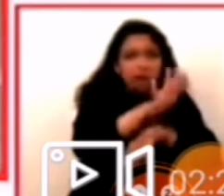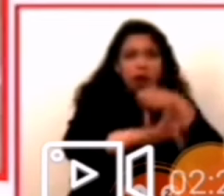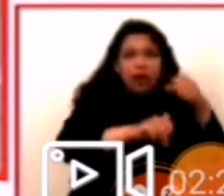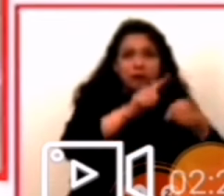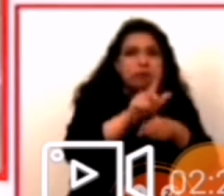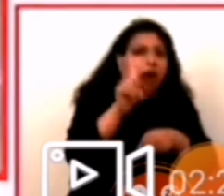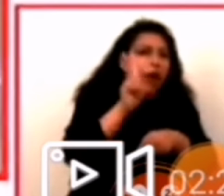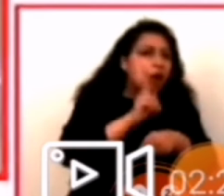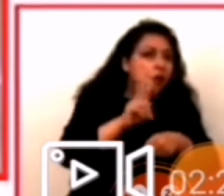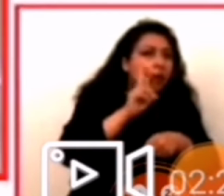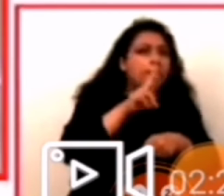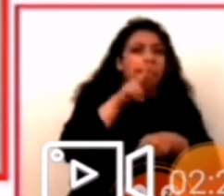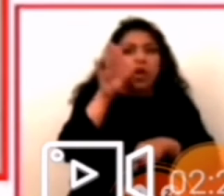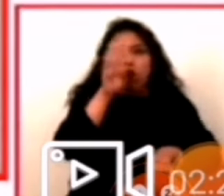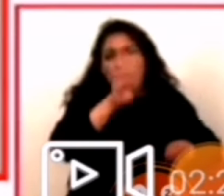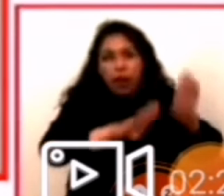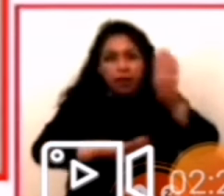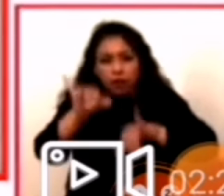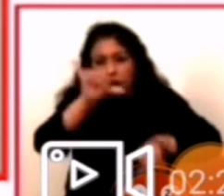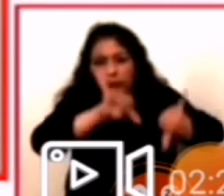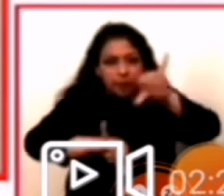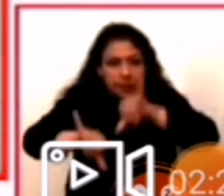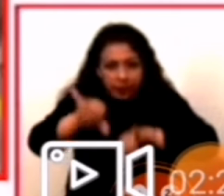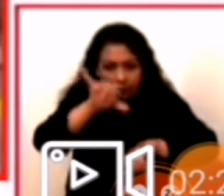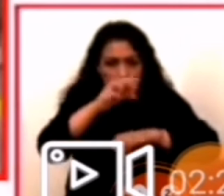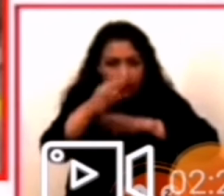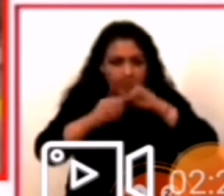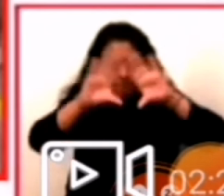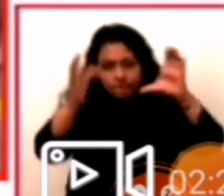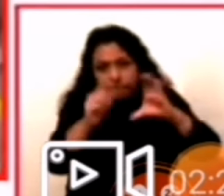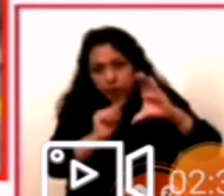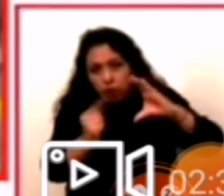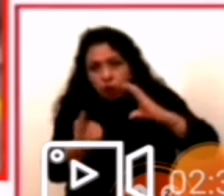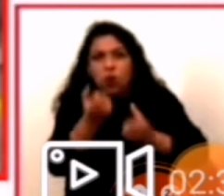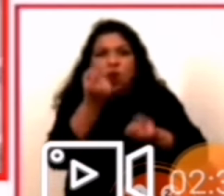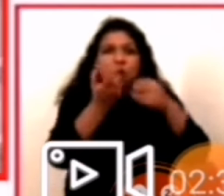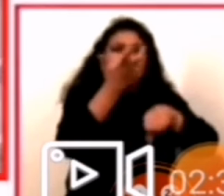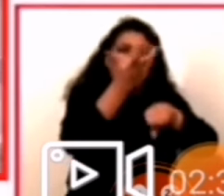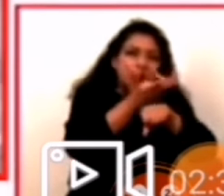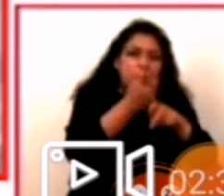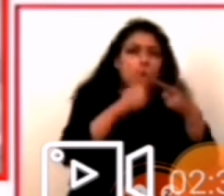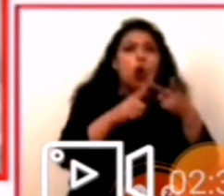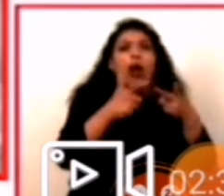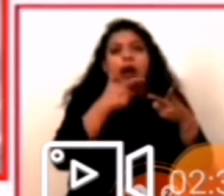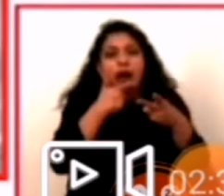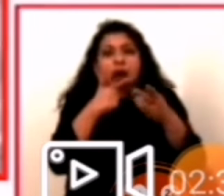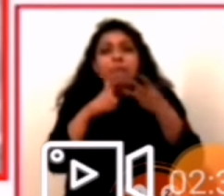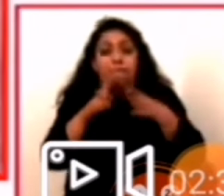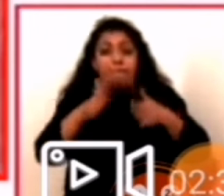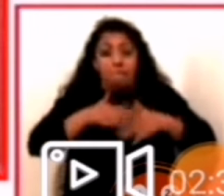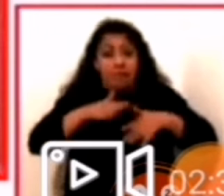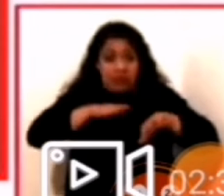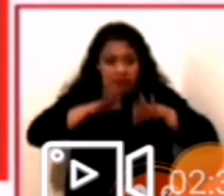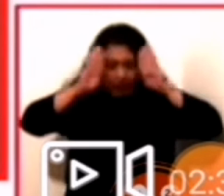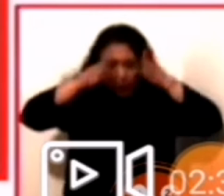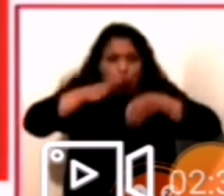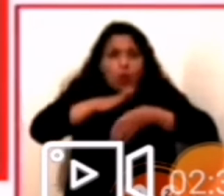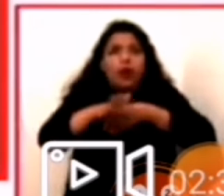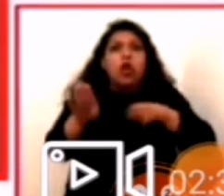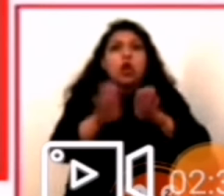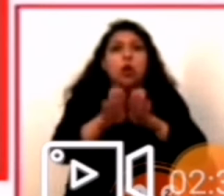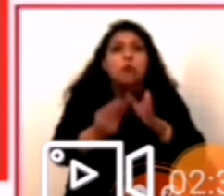the world. Some in the US, some in the UK, but really the focus of my work is on how can we make new molecules and how can those molecules